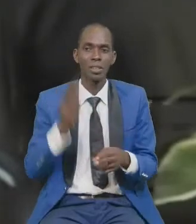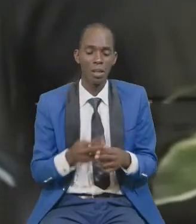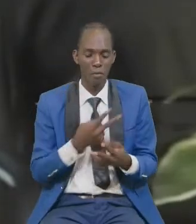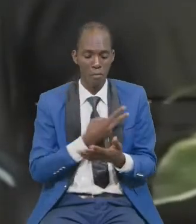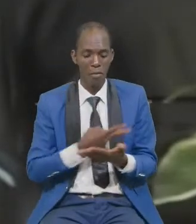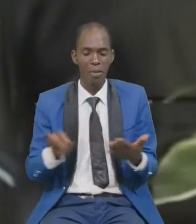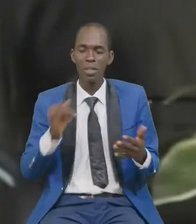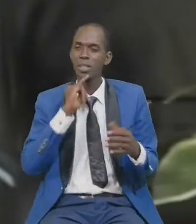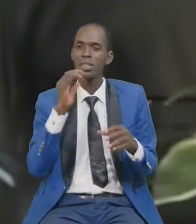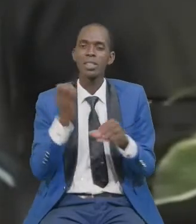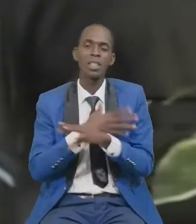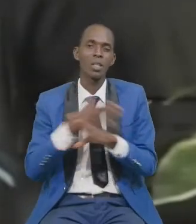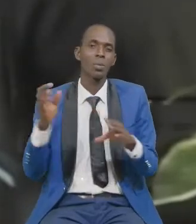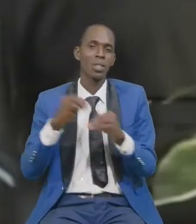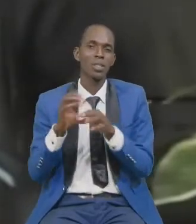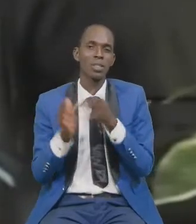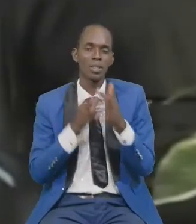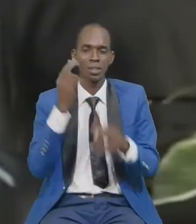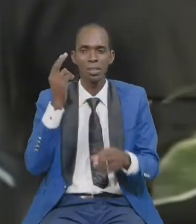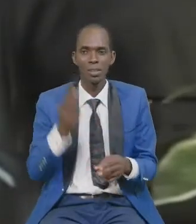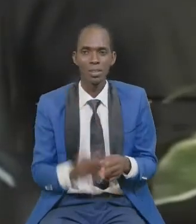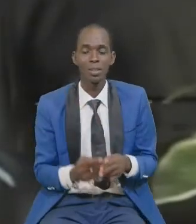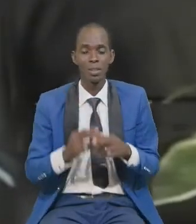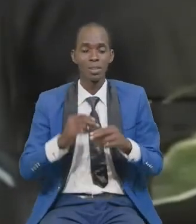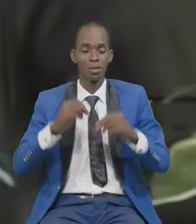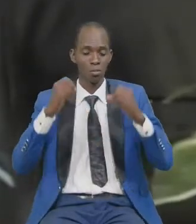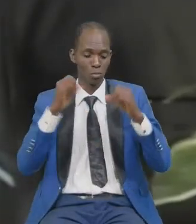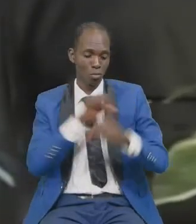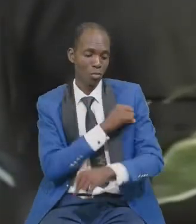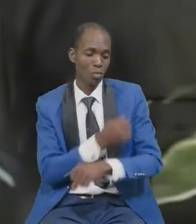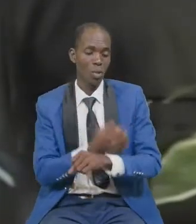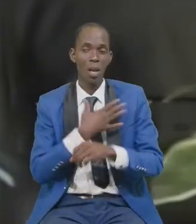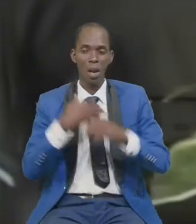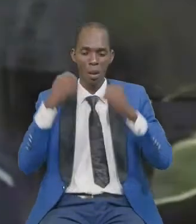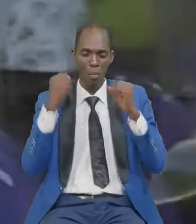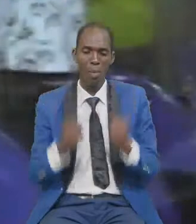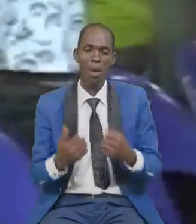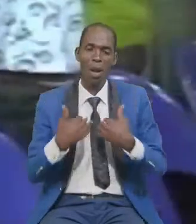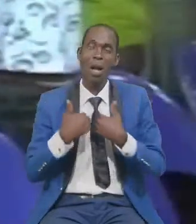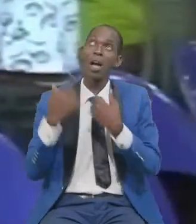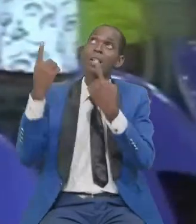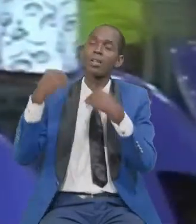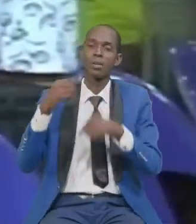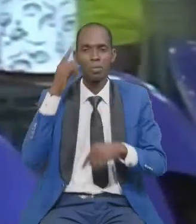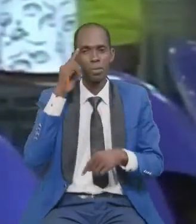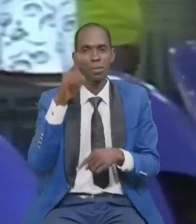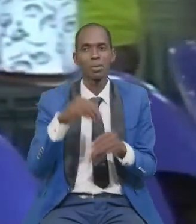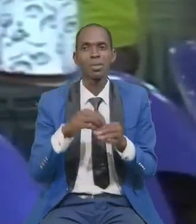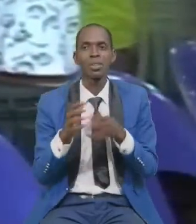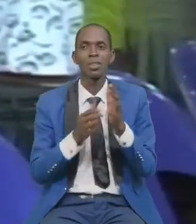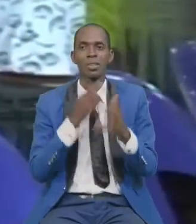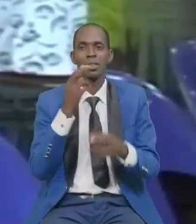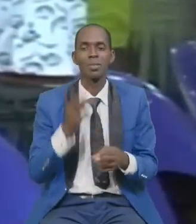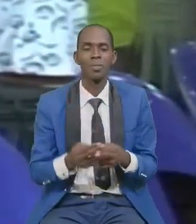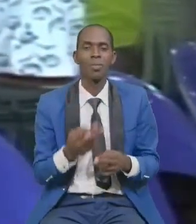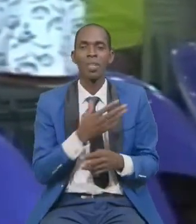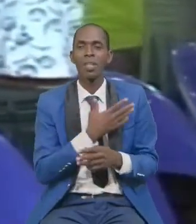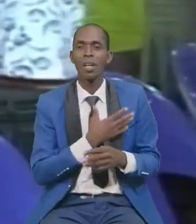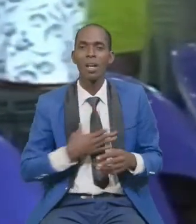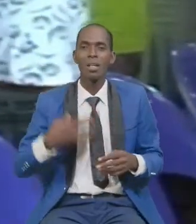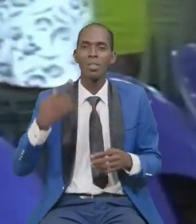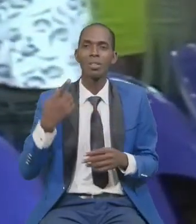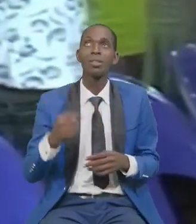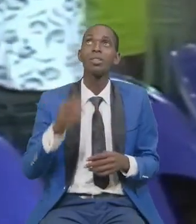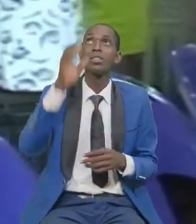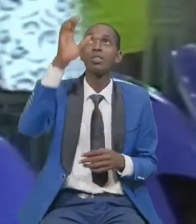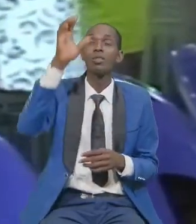Failure is gone. Strength and power has come. And the cross of